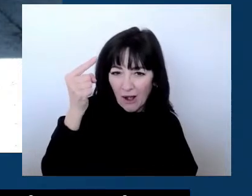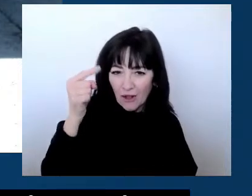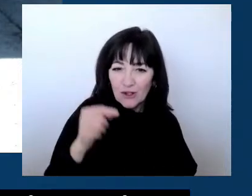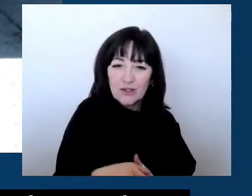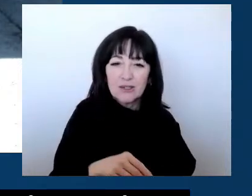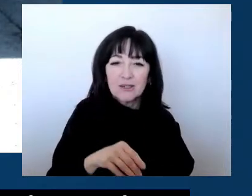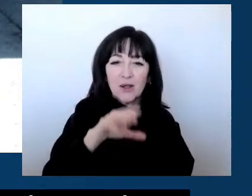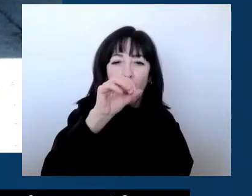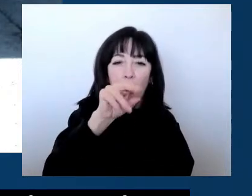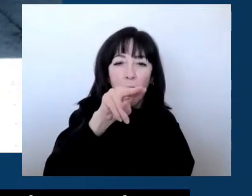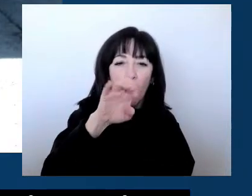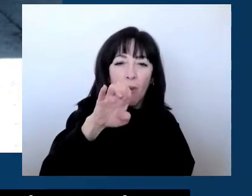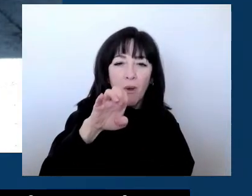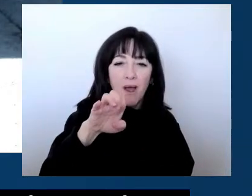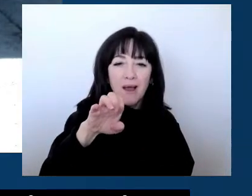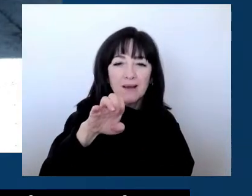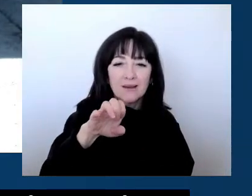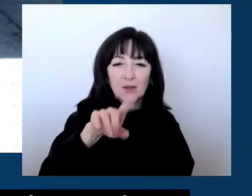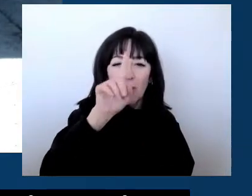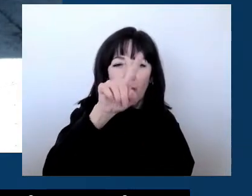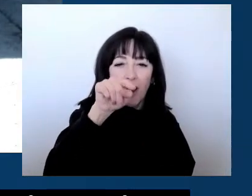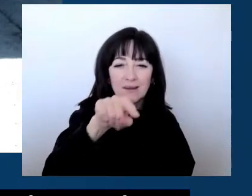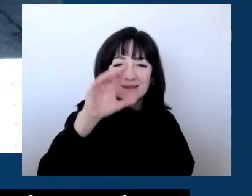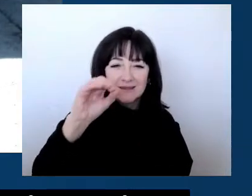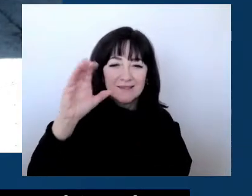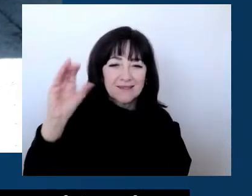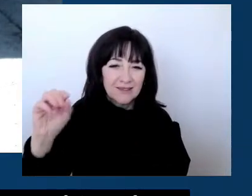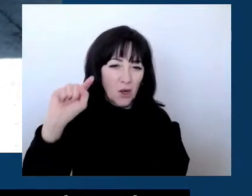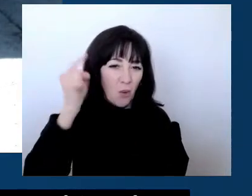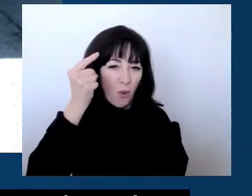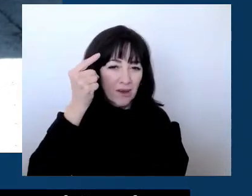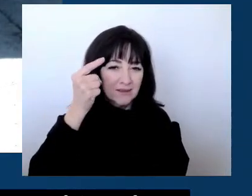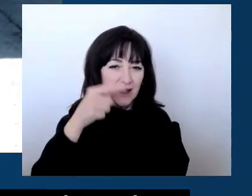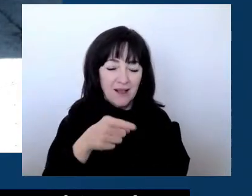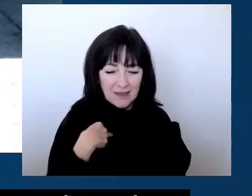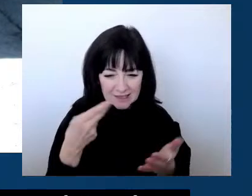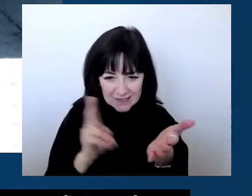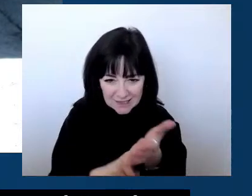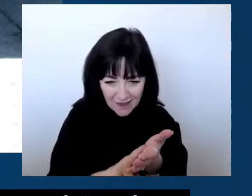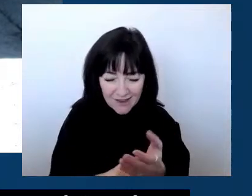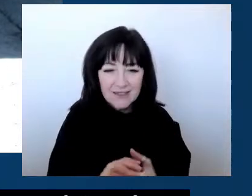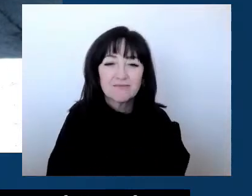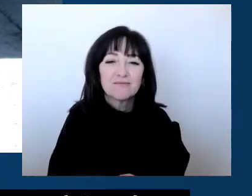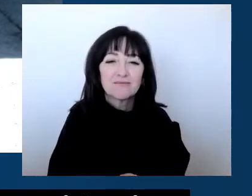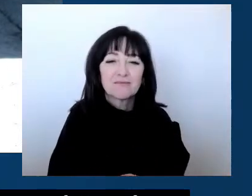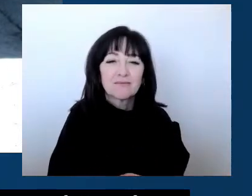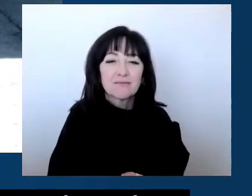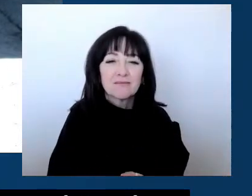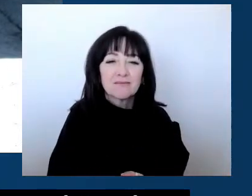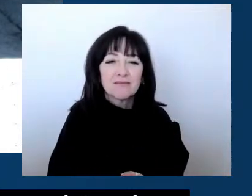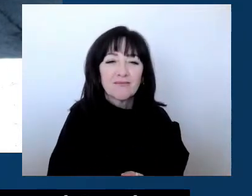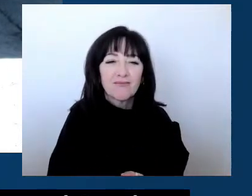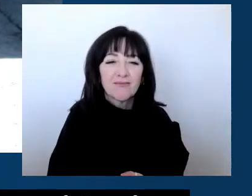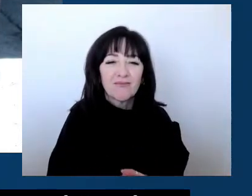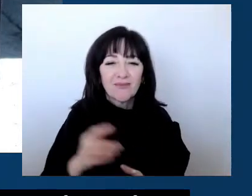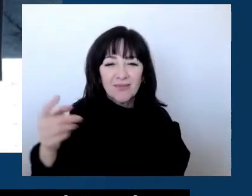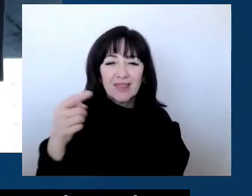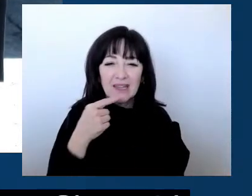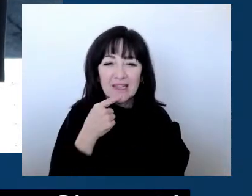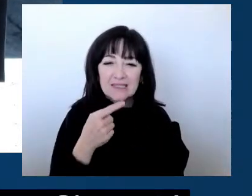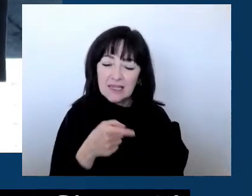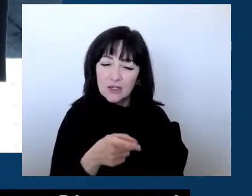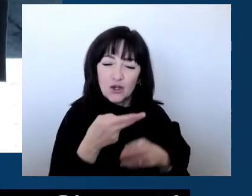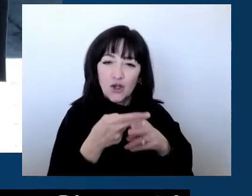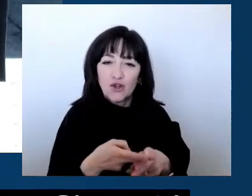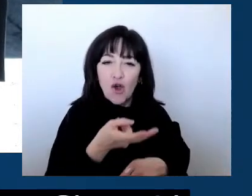"Write 1.00." So I did. She said, "Sign it." I did. And she said, "Oh, yeah, there's a transfer